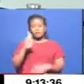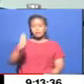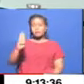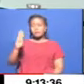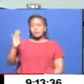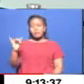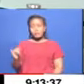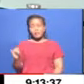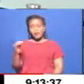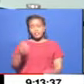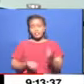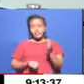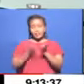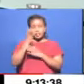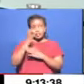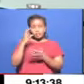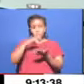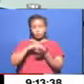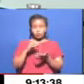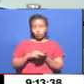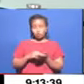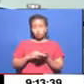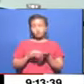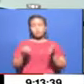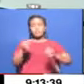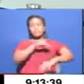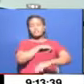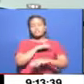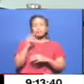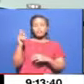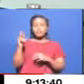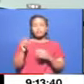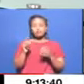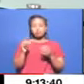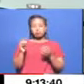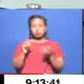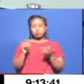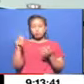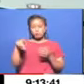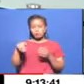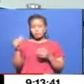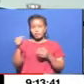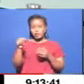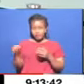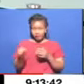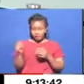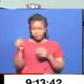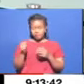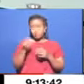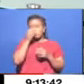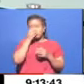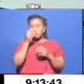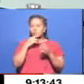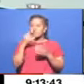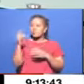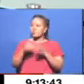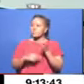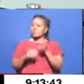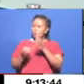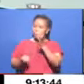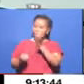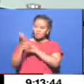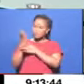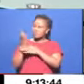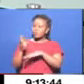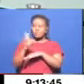creating the position of chief cabinet secretary in the Kenya Kwanza power sharing deal, Ruto said the coalition will not spend taxpayers'